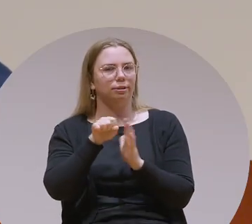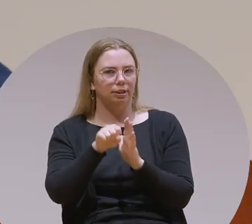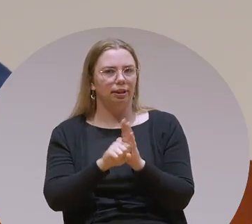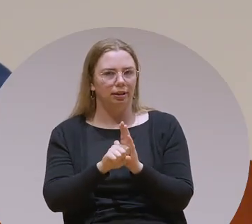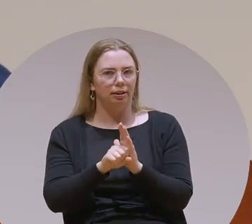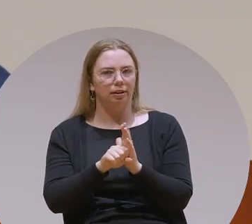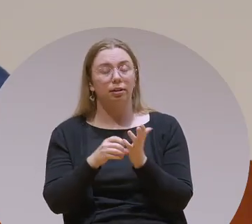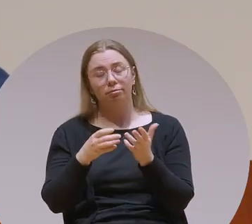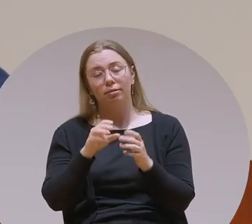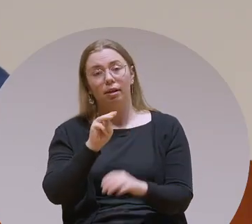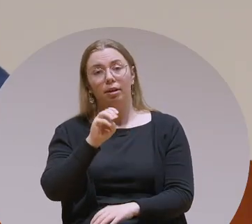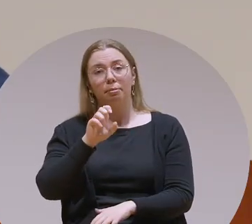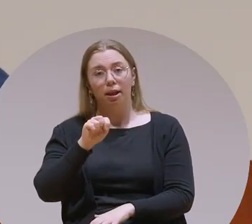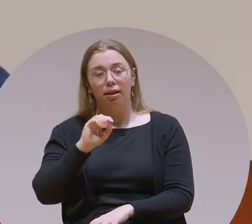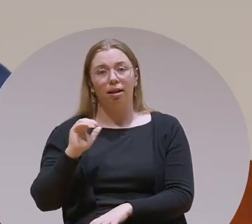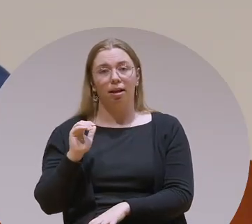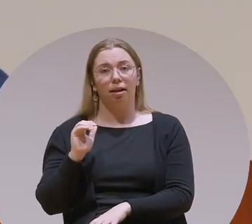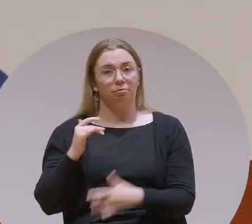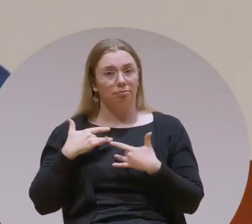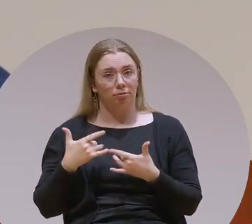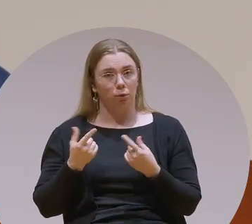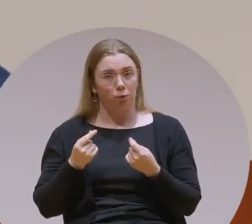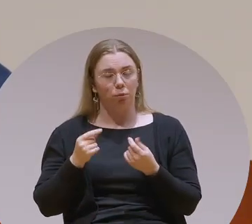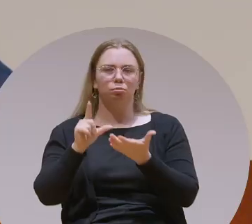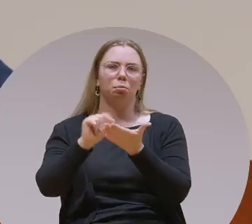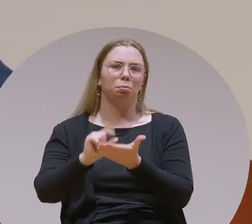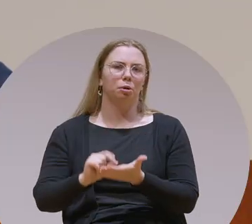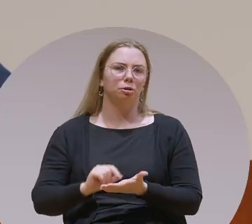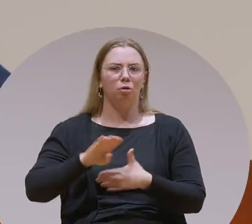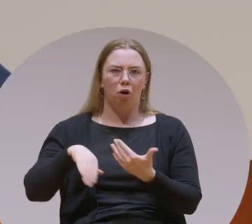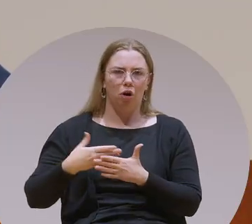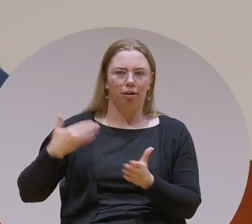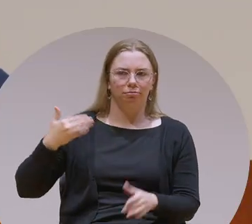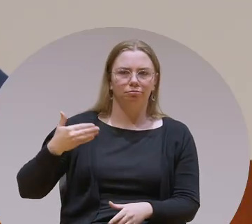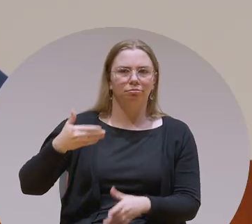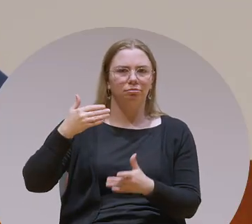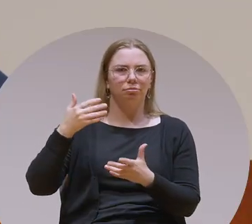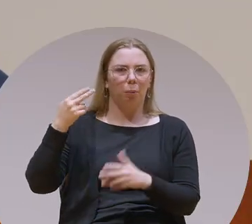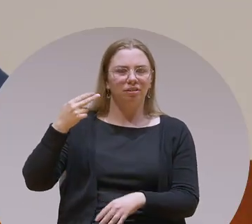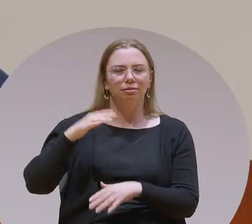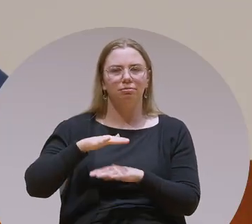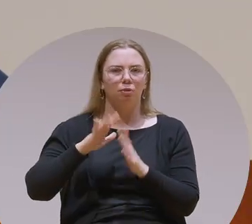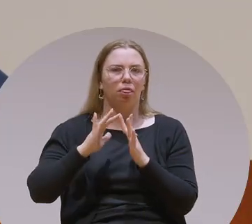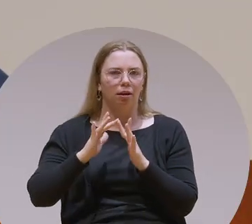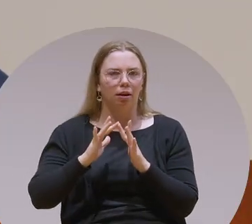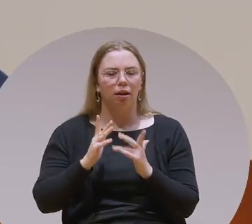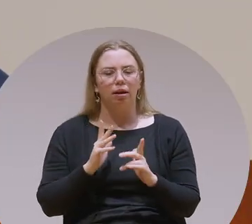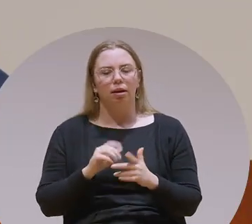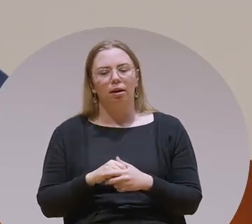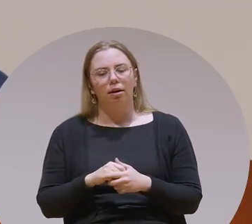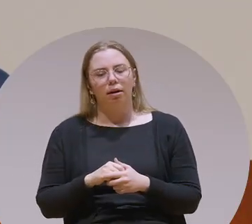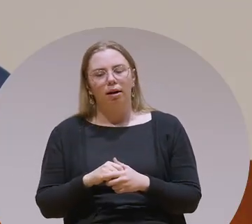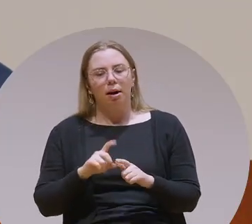Certainly the Met's practice is to publish all provenance online. So it would already be online, but this is a particular notice that things were